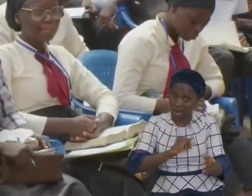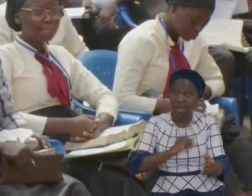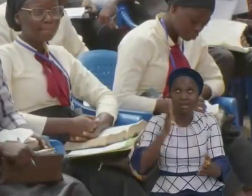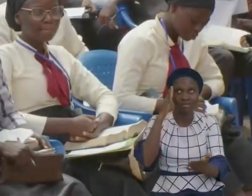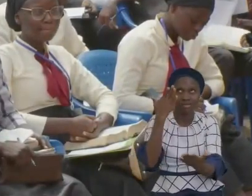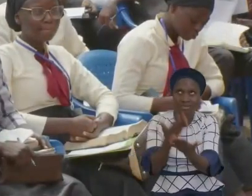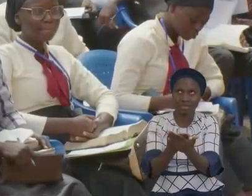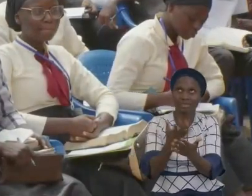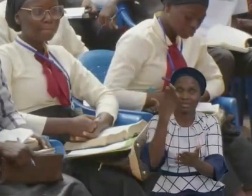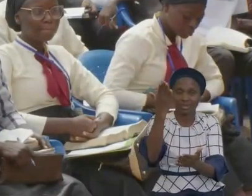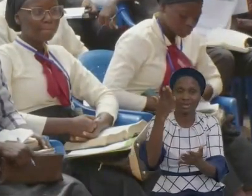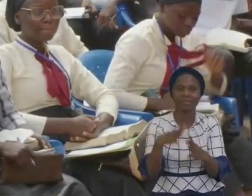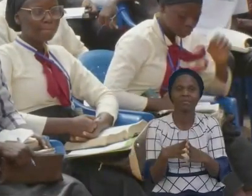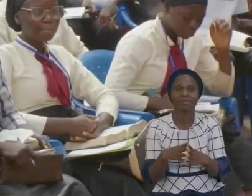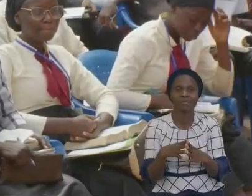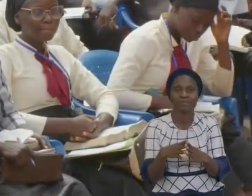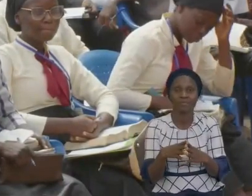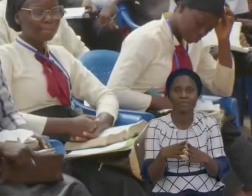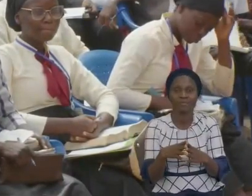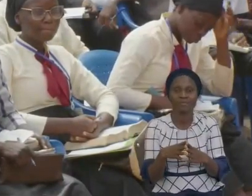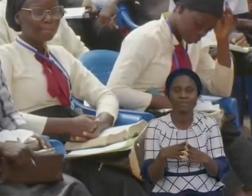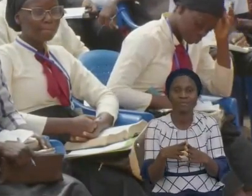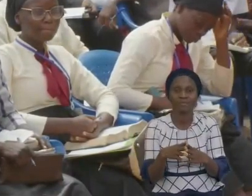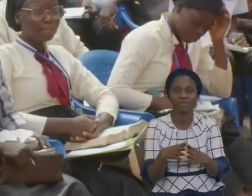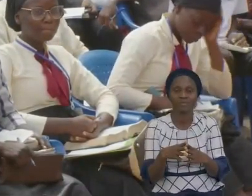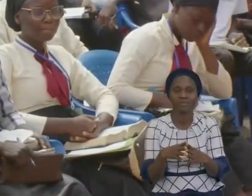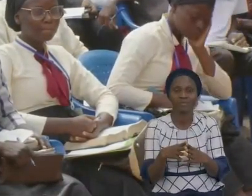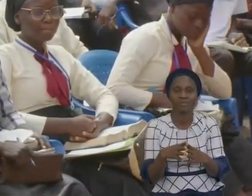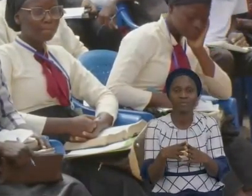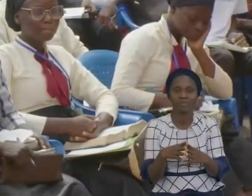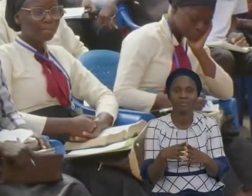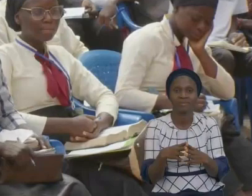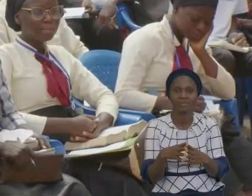And then I have diligence when